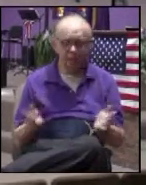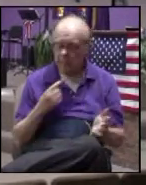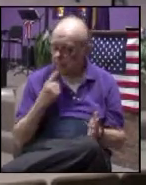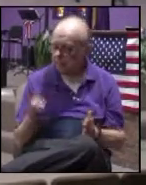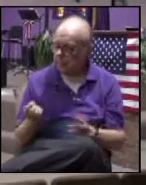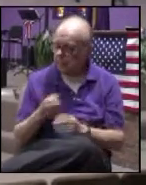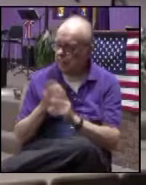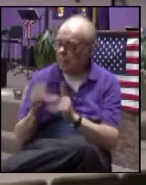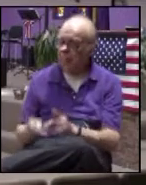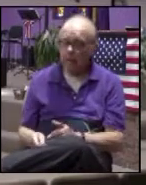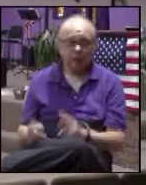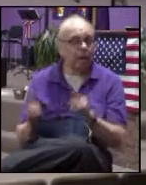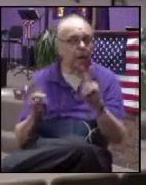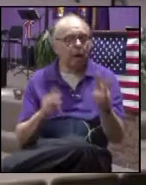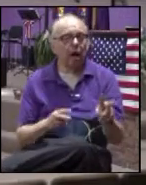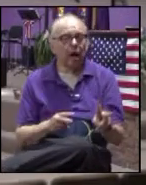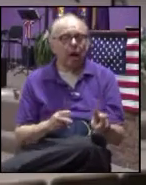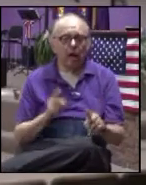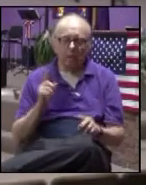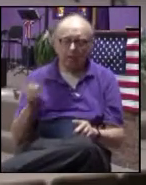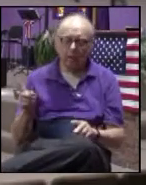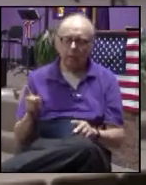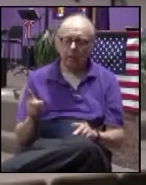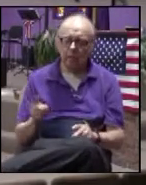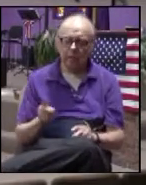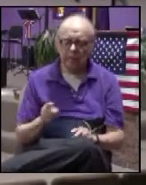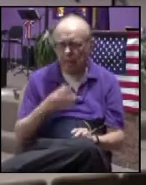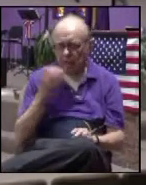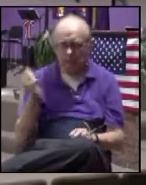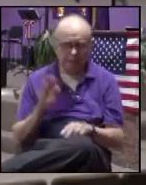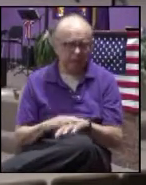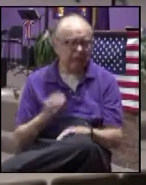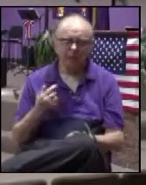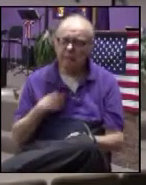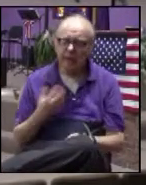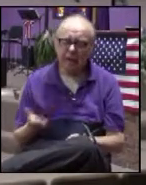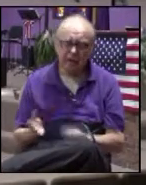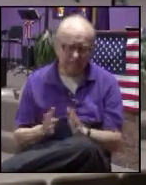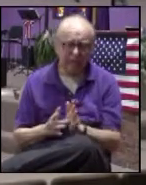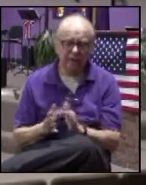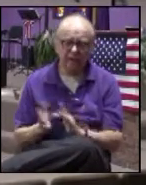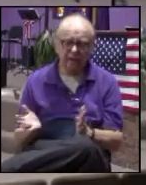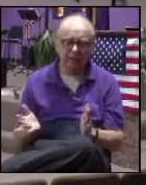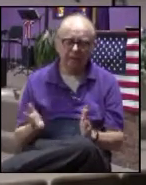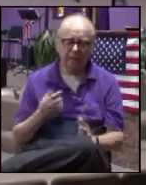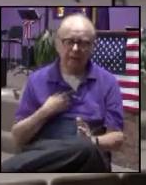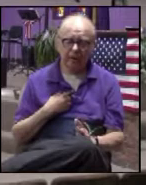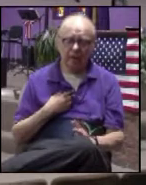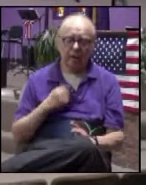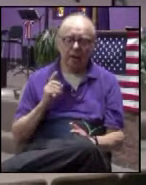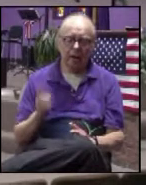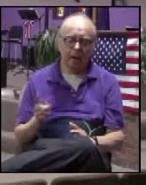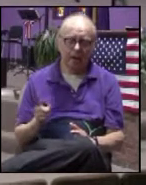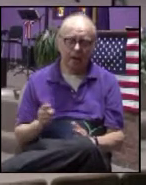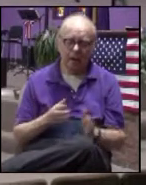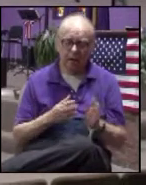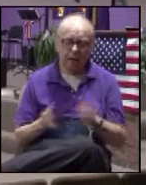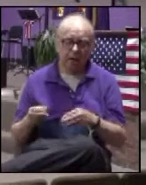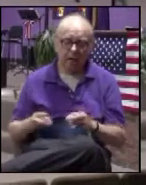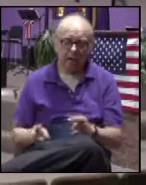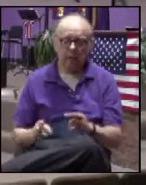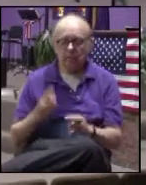told everybody, he says, look, he is so much greater than I am. I'm just the one to preparing the way